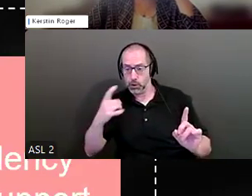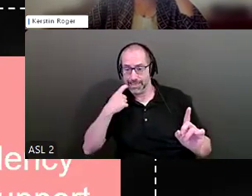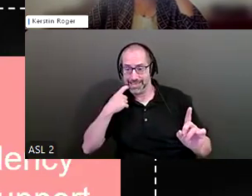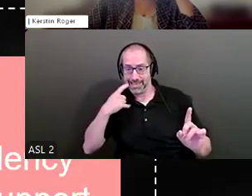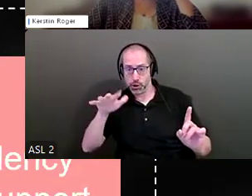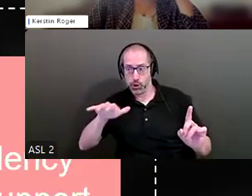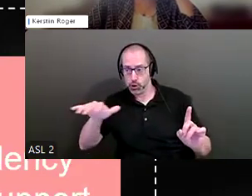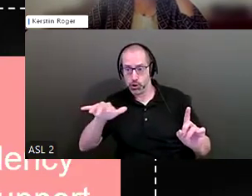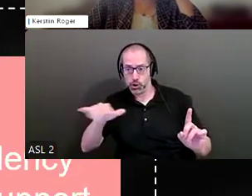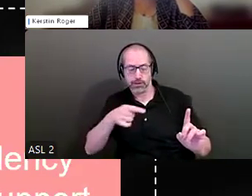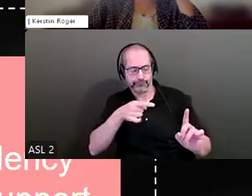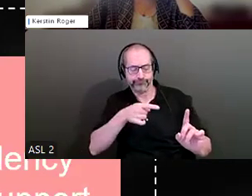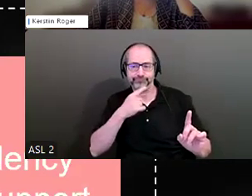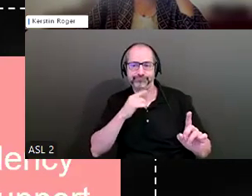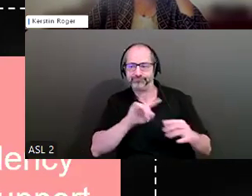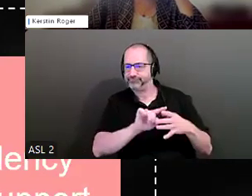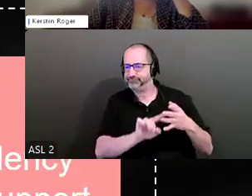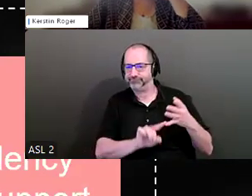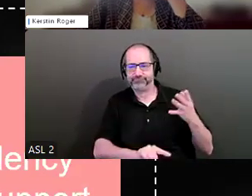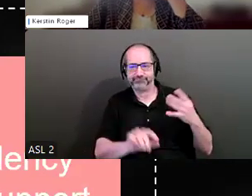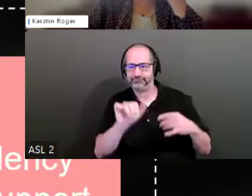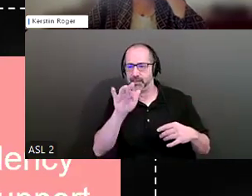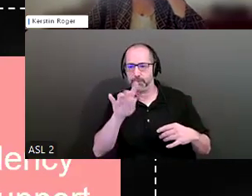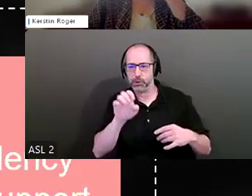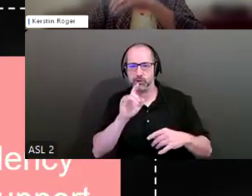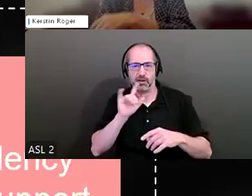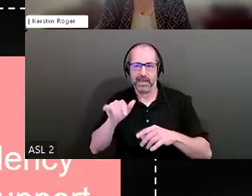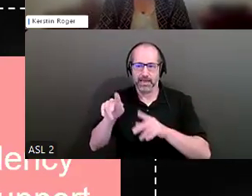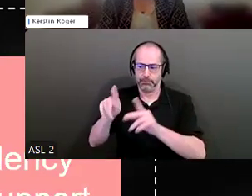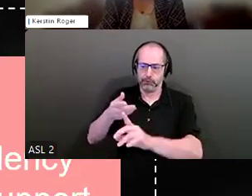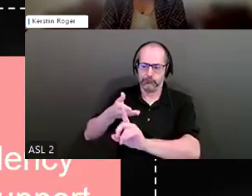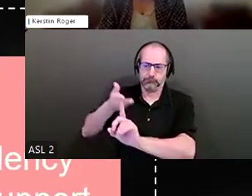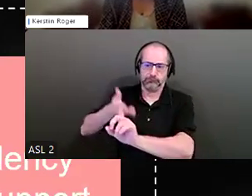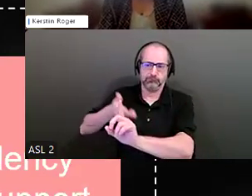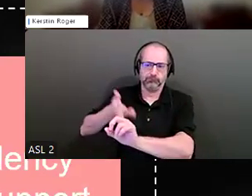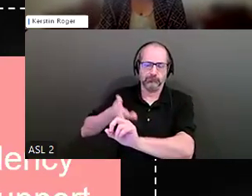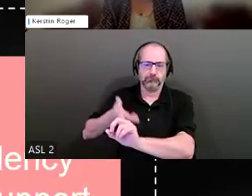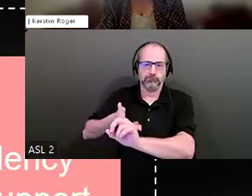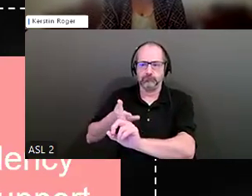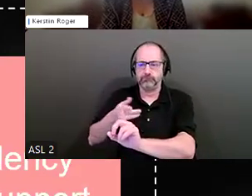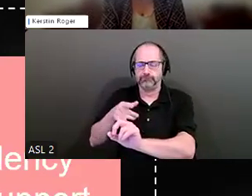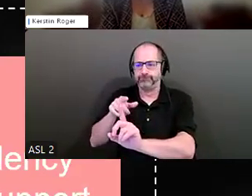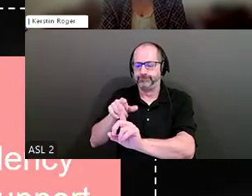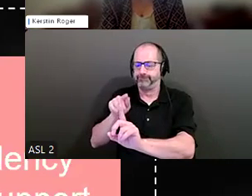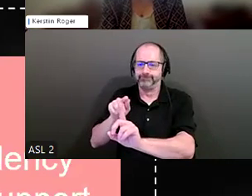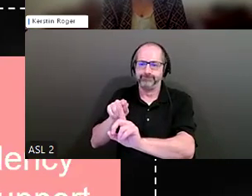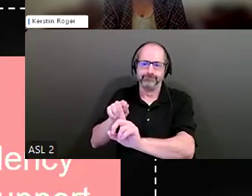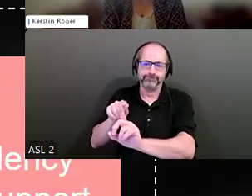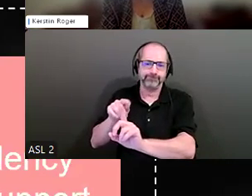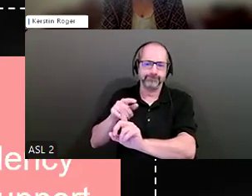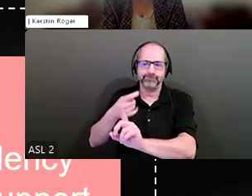various forms of abuse at the hands of people in their lives that have